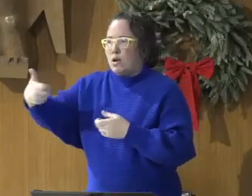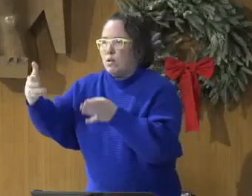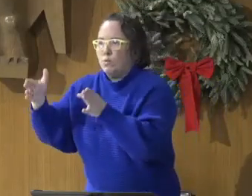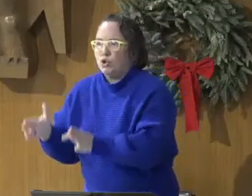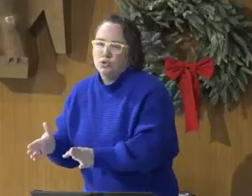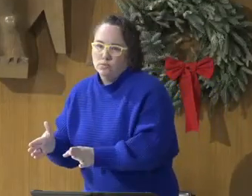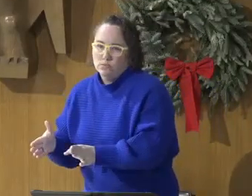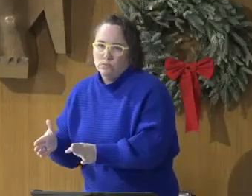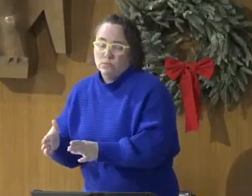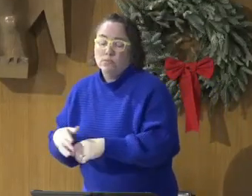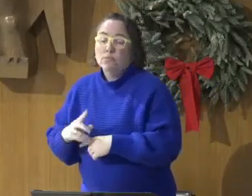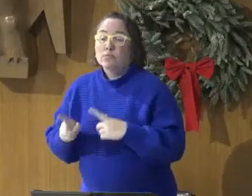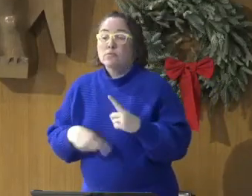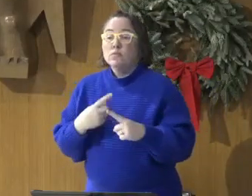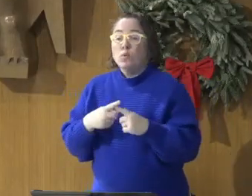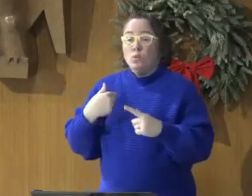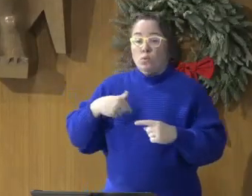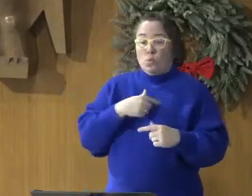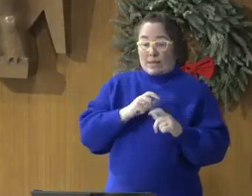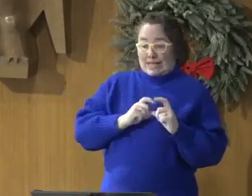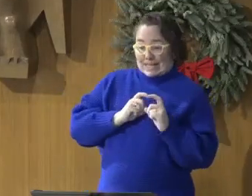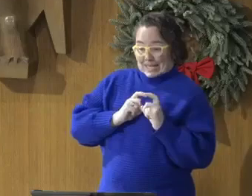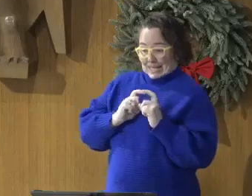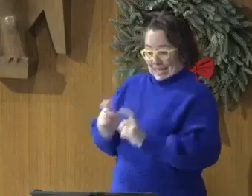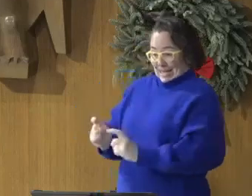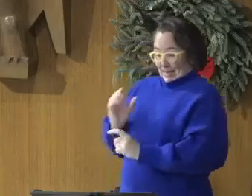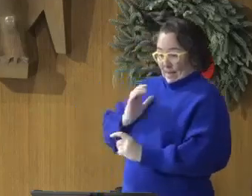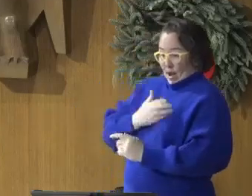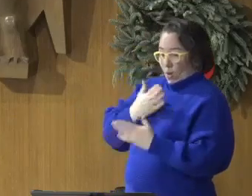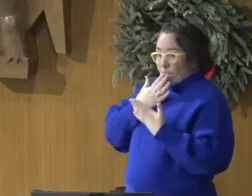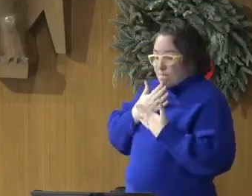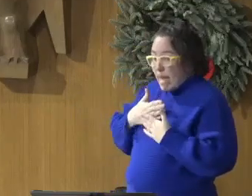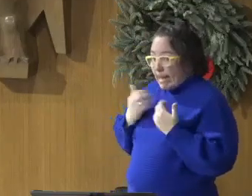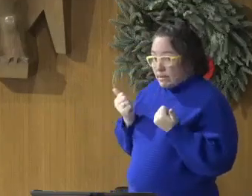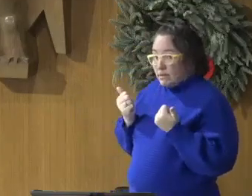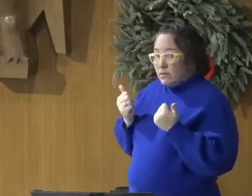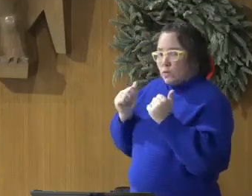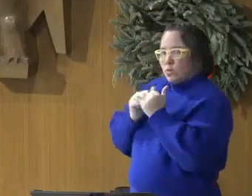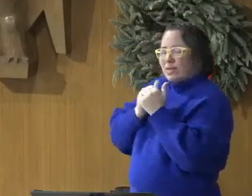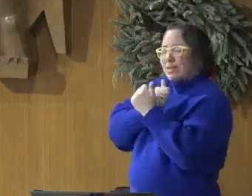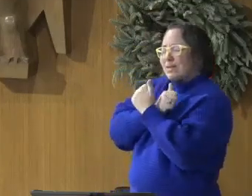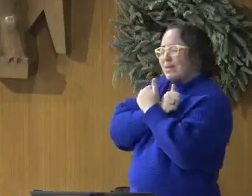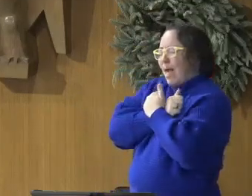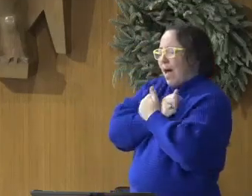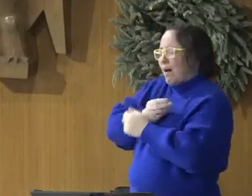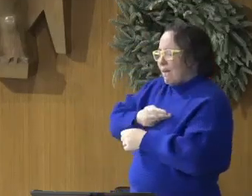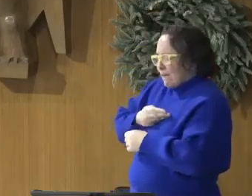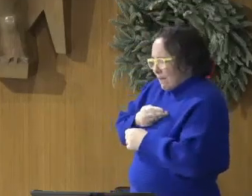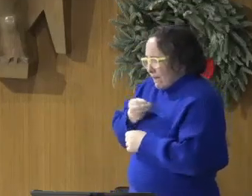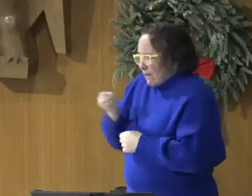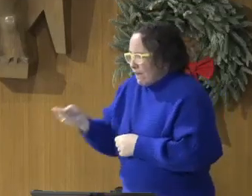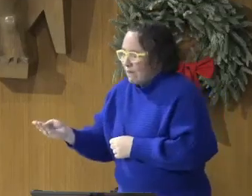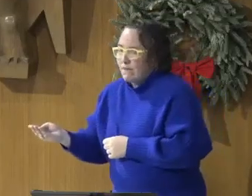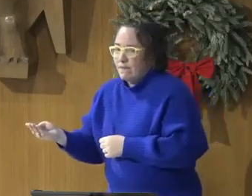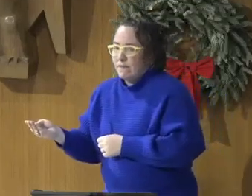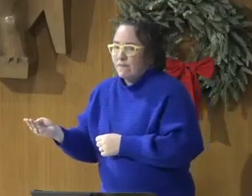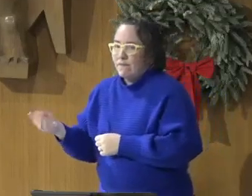When we give what we have in a genuine love-filled way, we can,